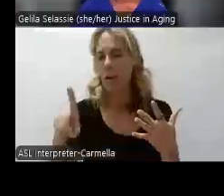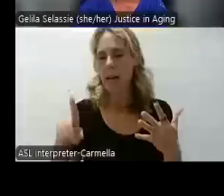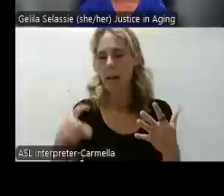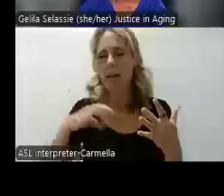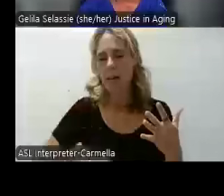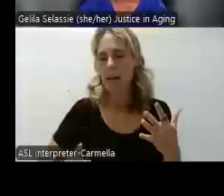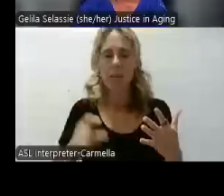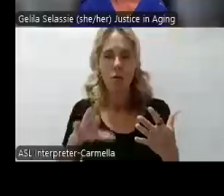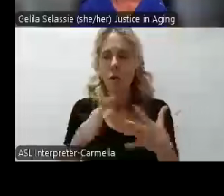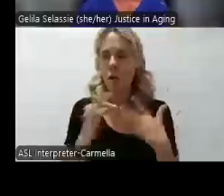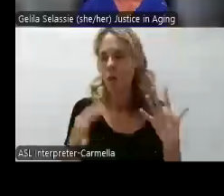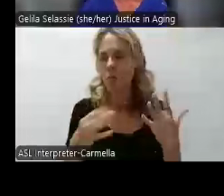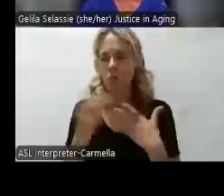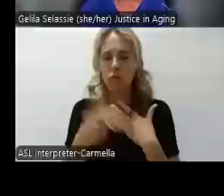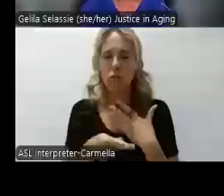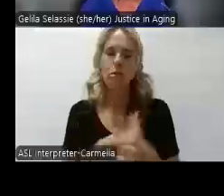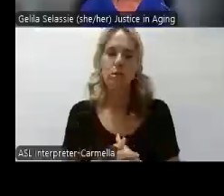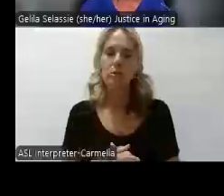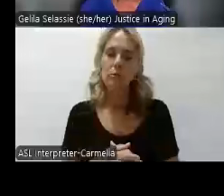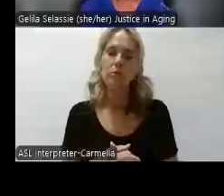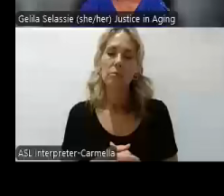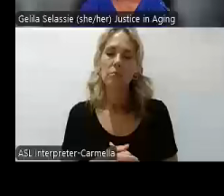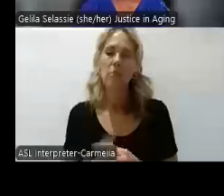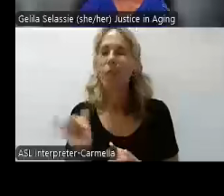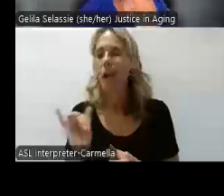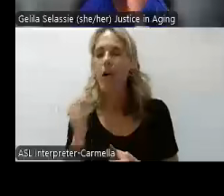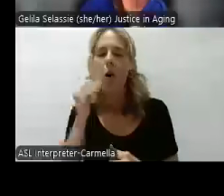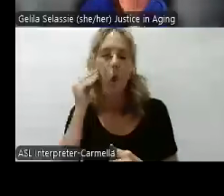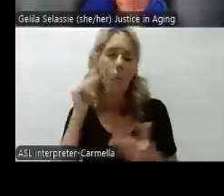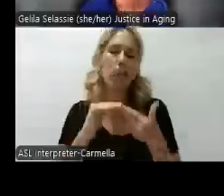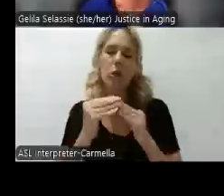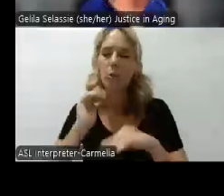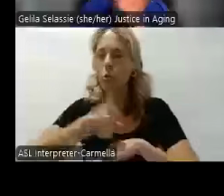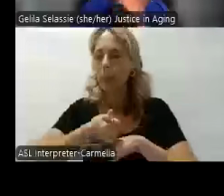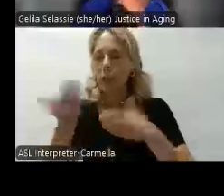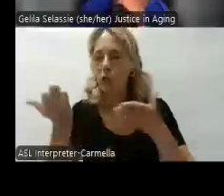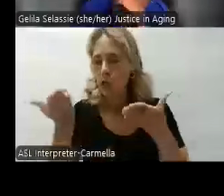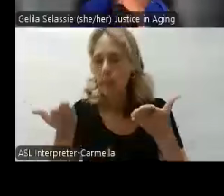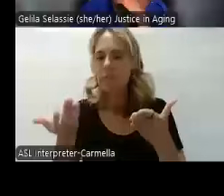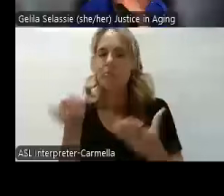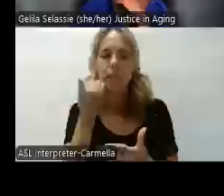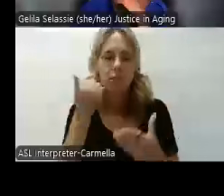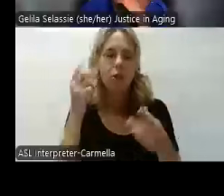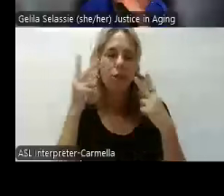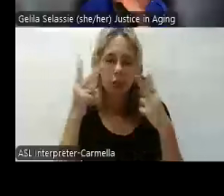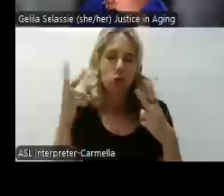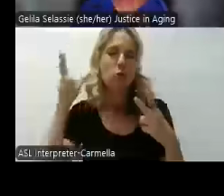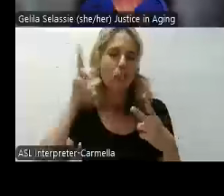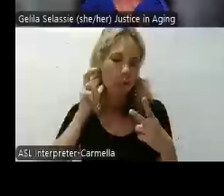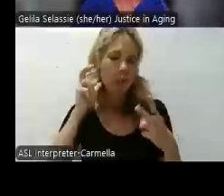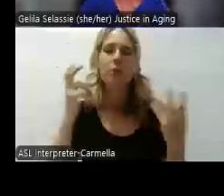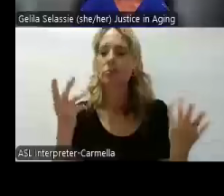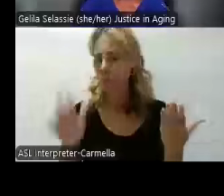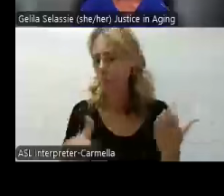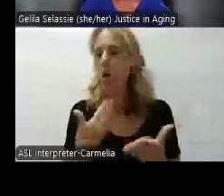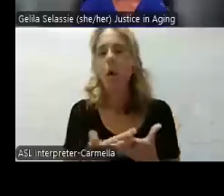or optional programs. Things like home and community-based services, dental, vision, hearing, again,